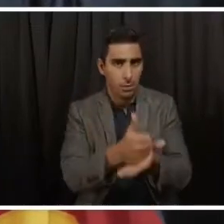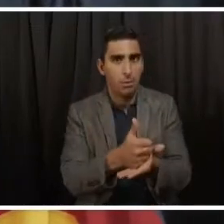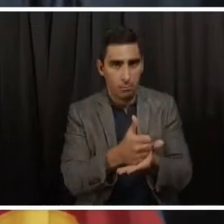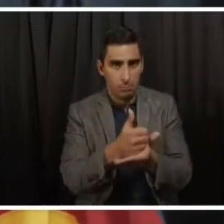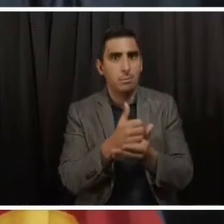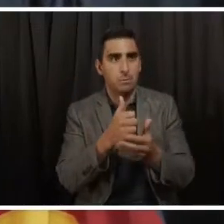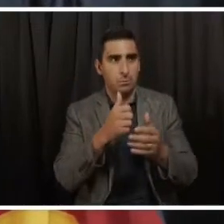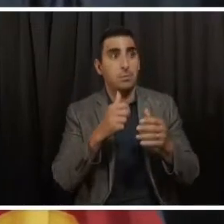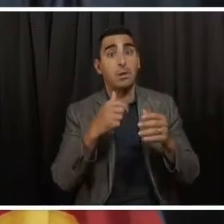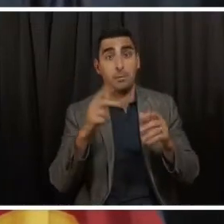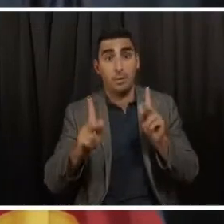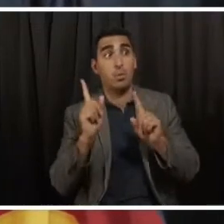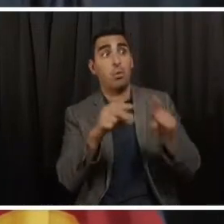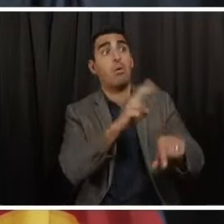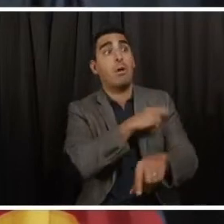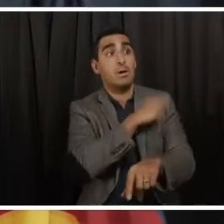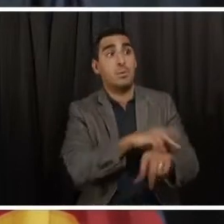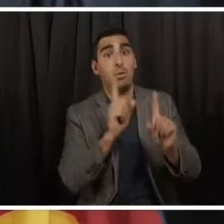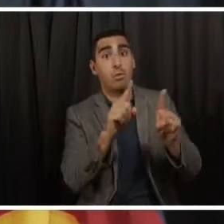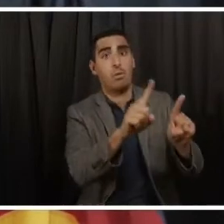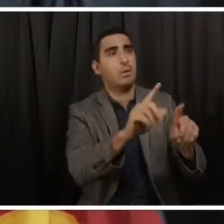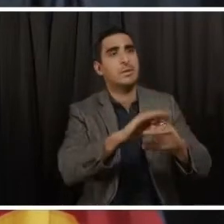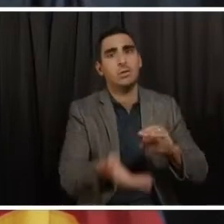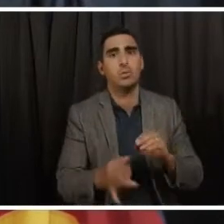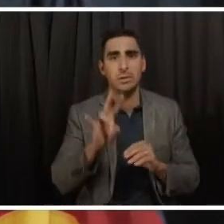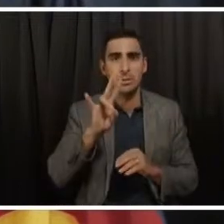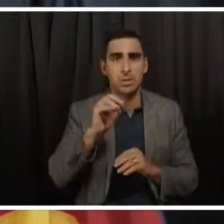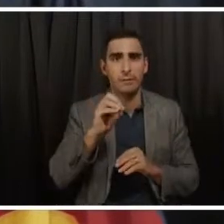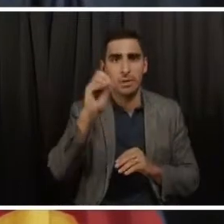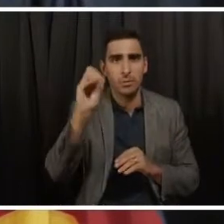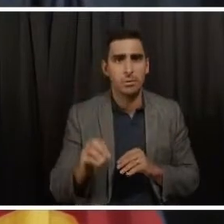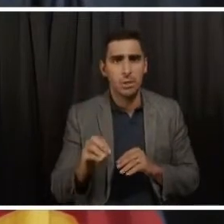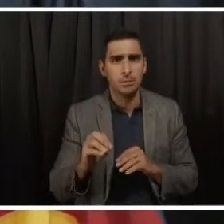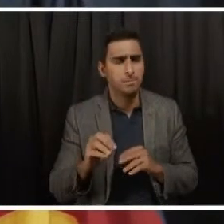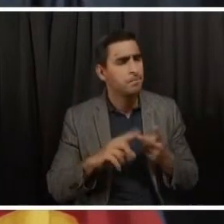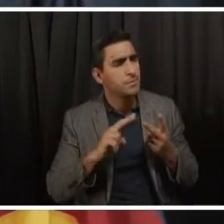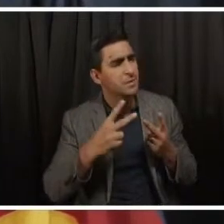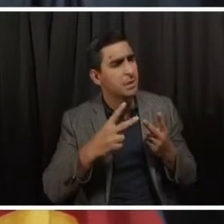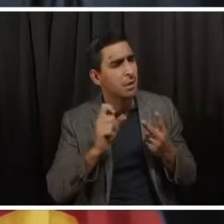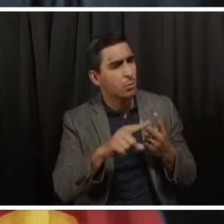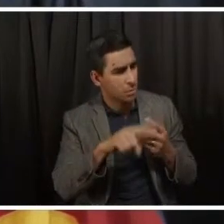70%. So that's where that is. What was your second question about the economy?